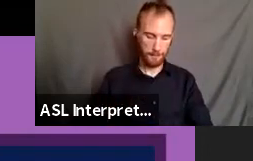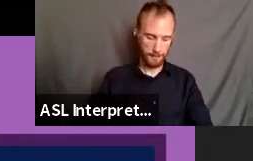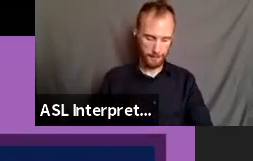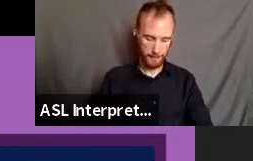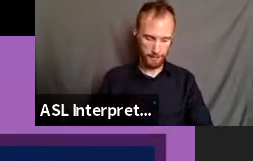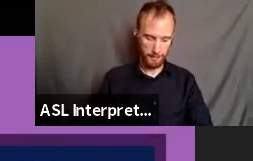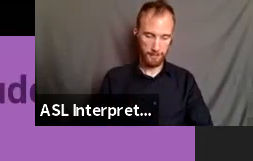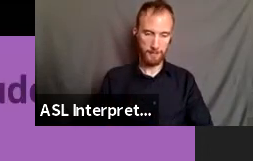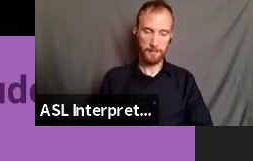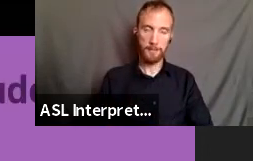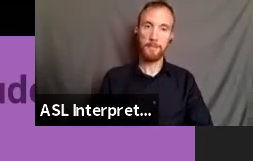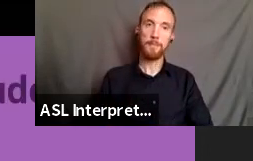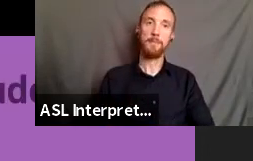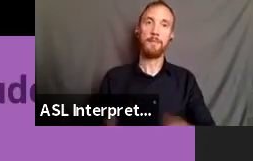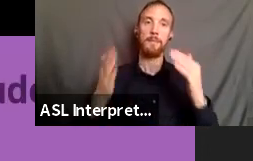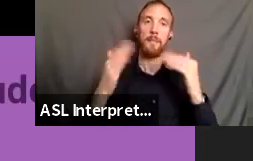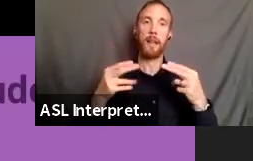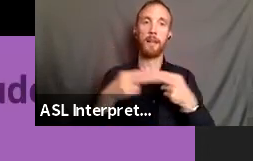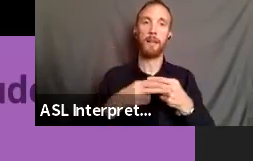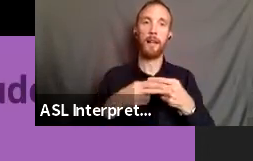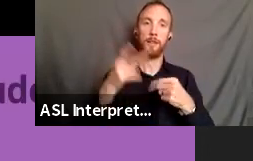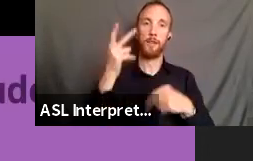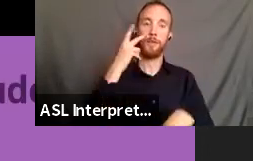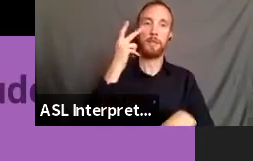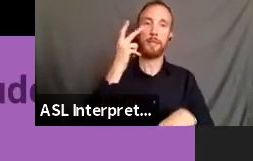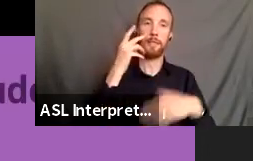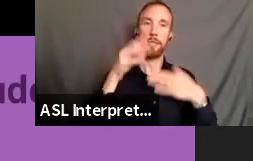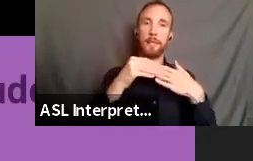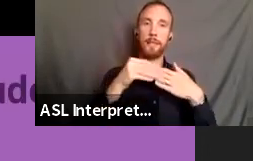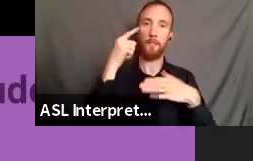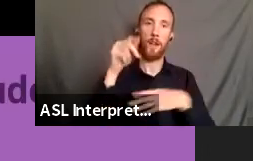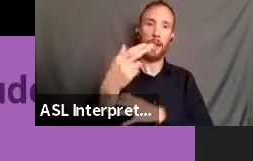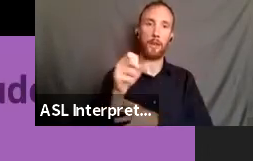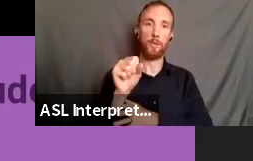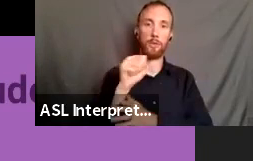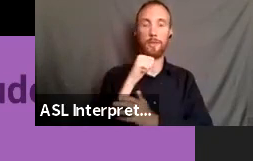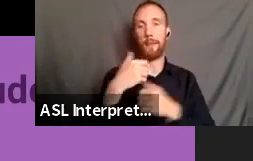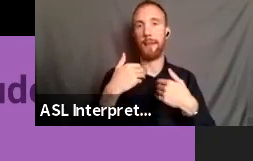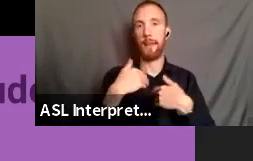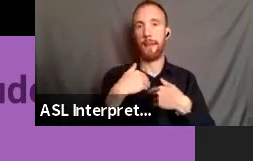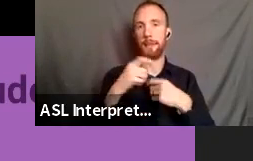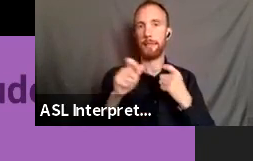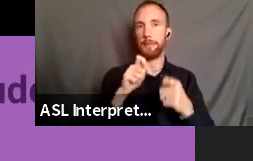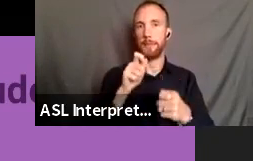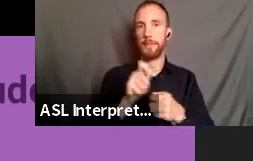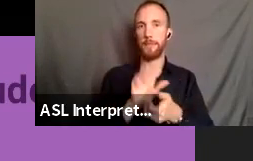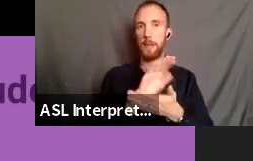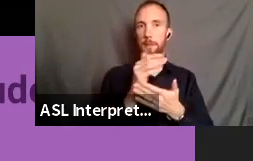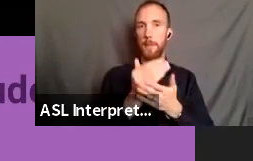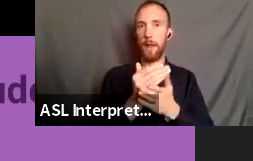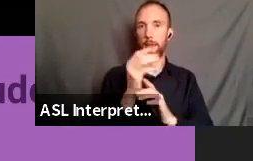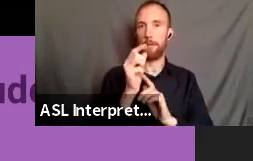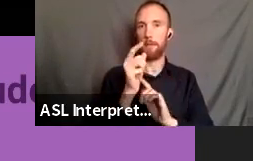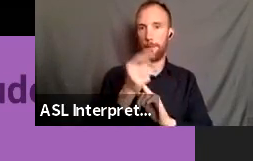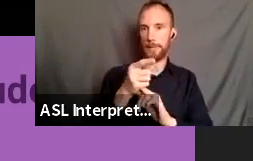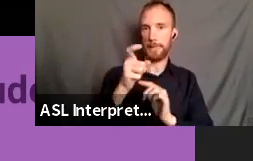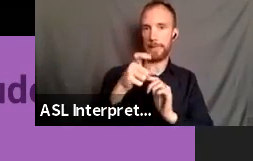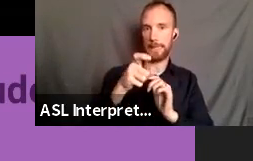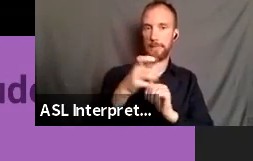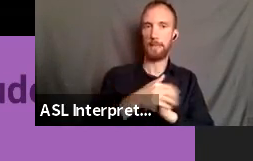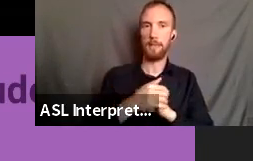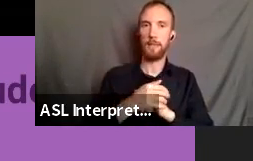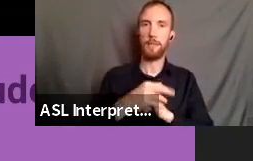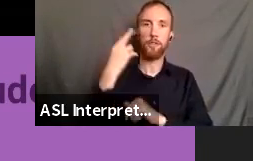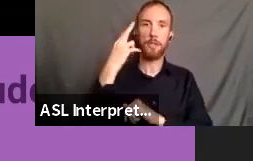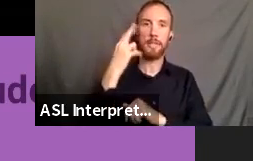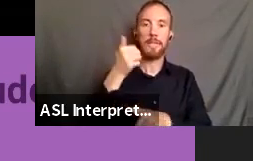on the next slide you'll see that our guidelines for high school do not set specific daily minute thresholds this is due to the fact that each high school in our district has